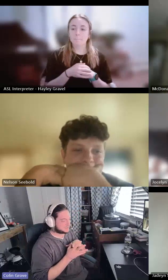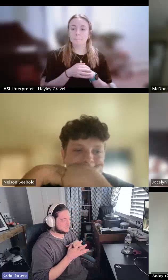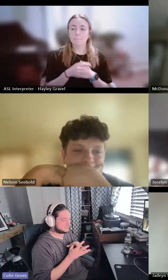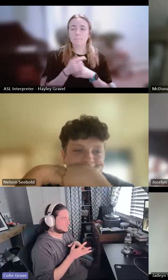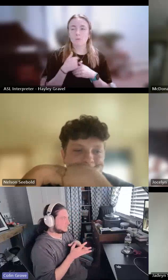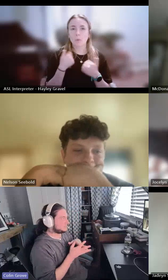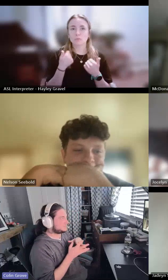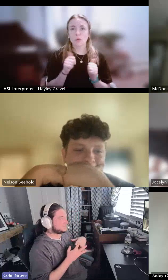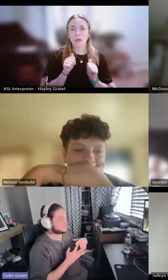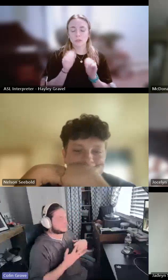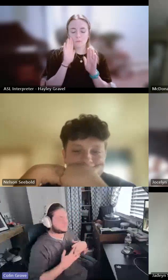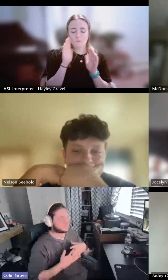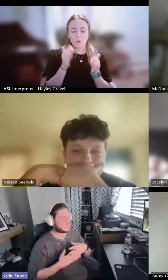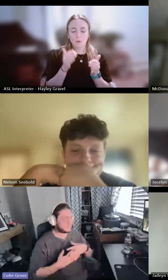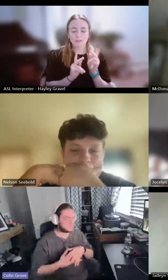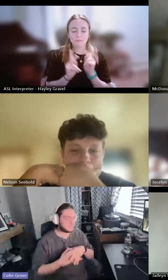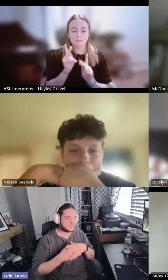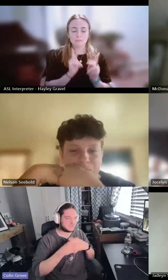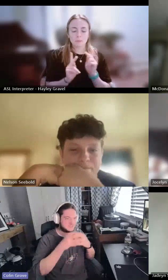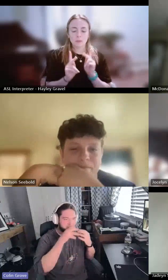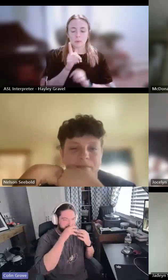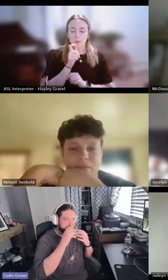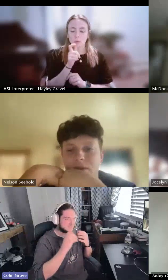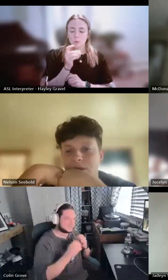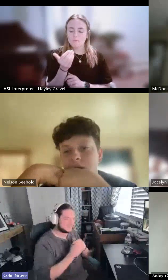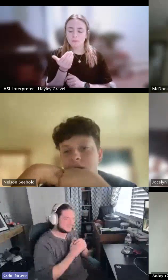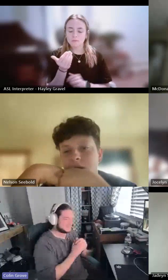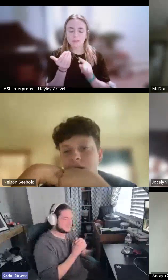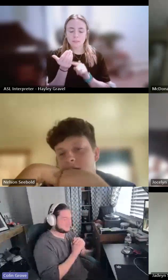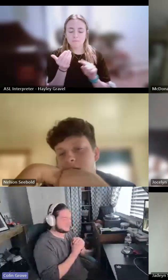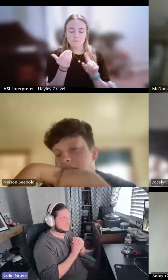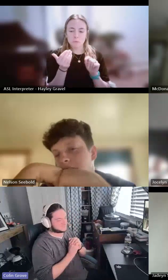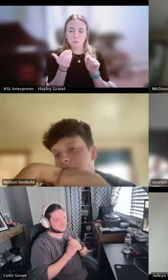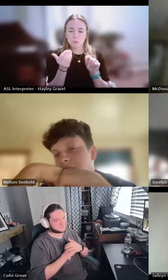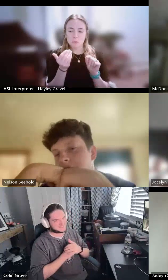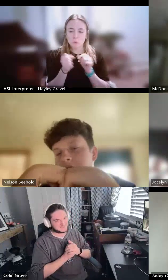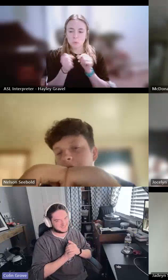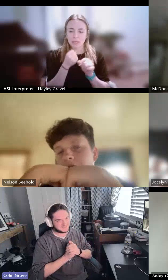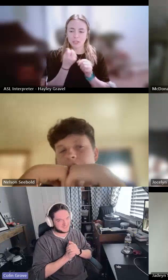that are registering for like 15 to 25 years. Uh,